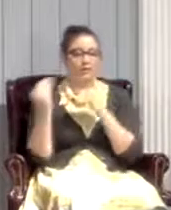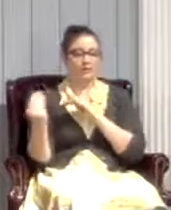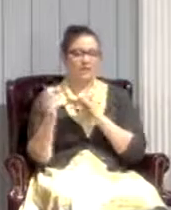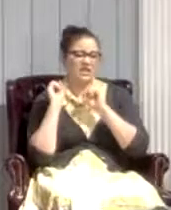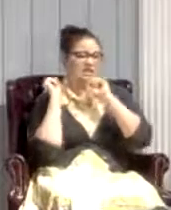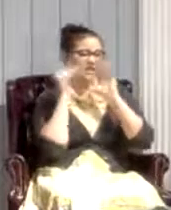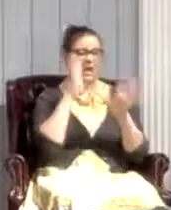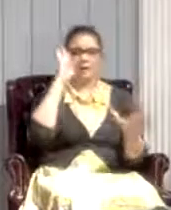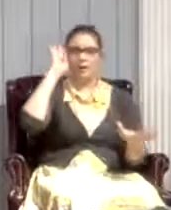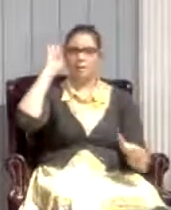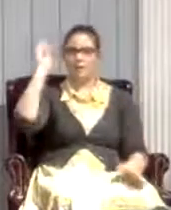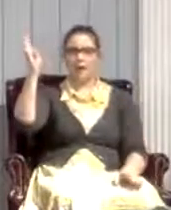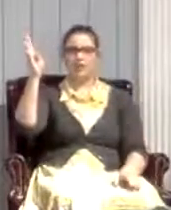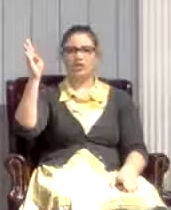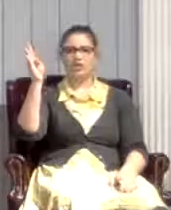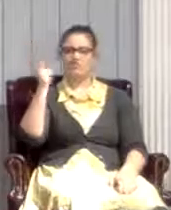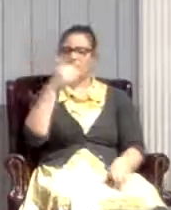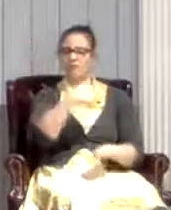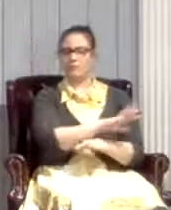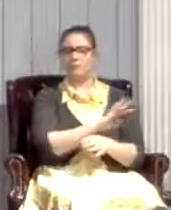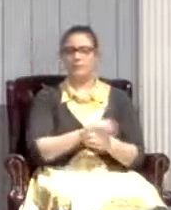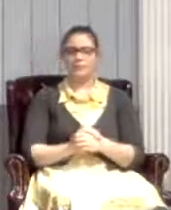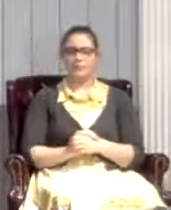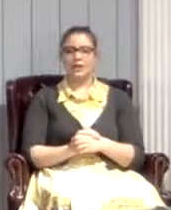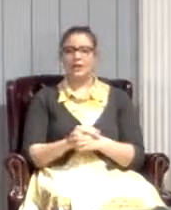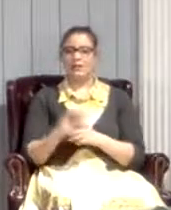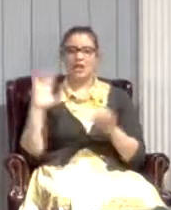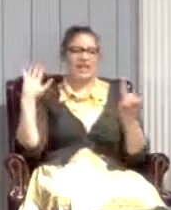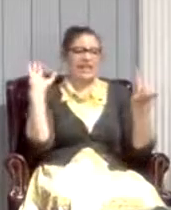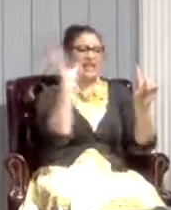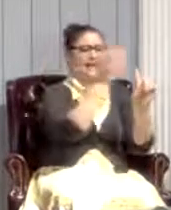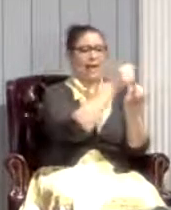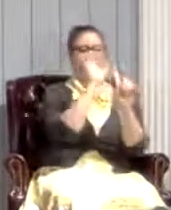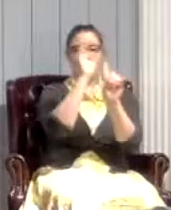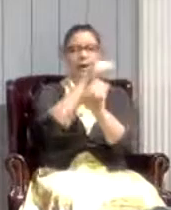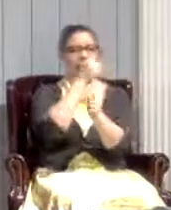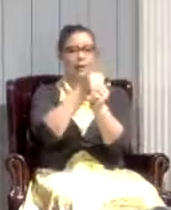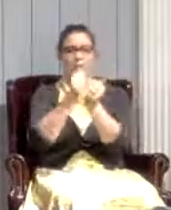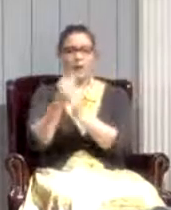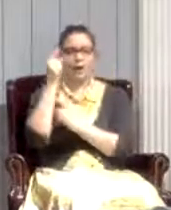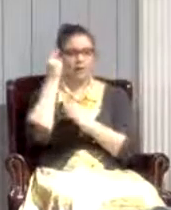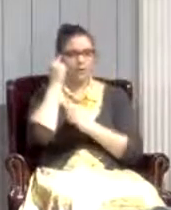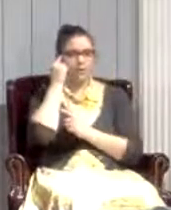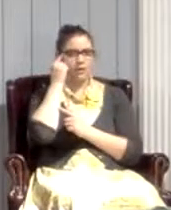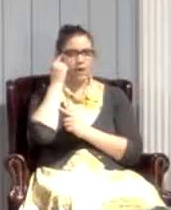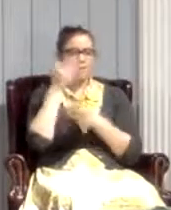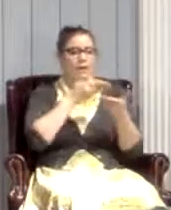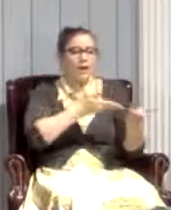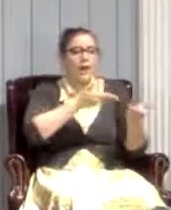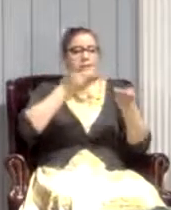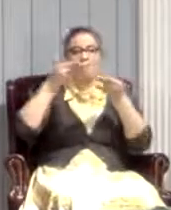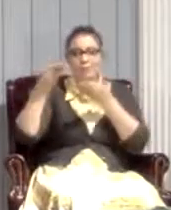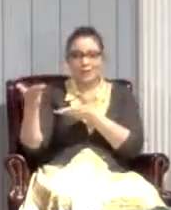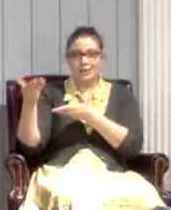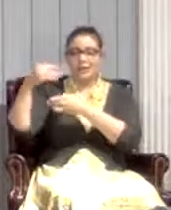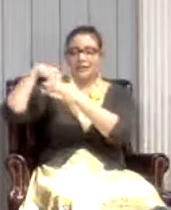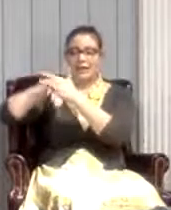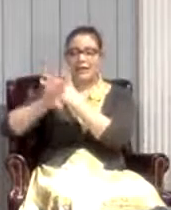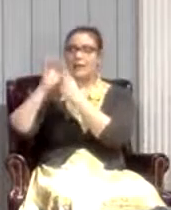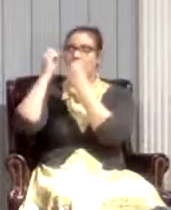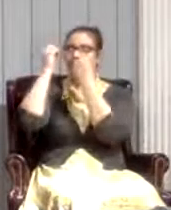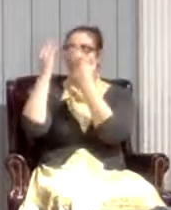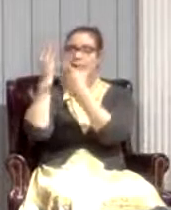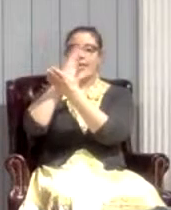down imagination, to capture every thought and bring it into the obedience